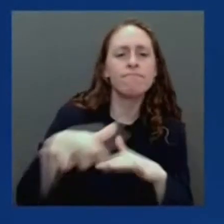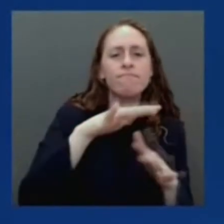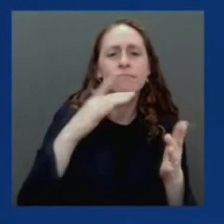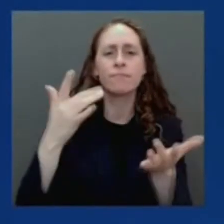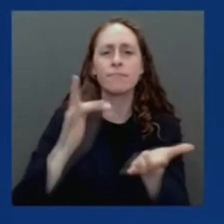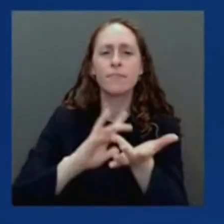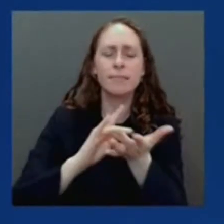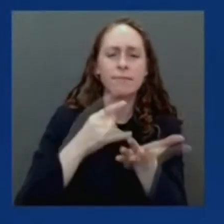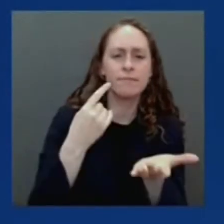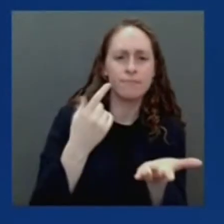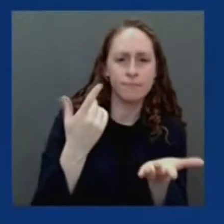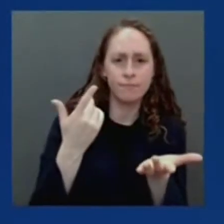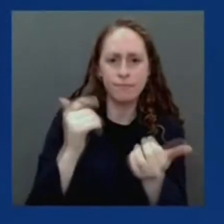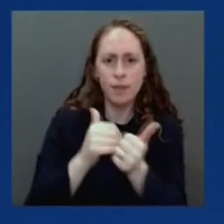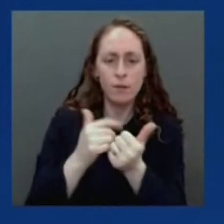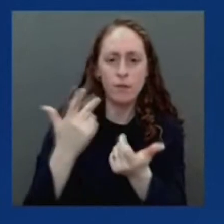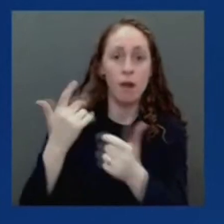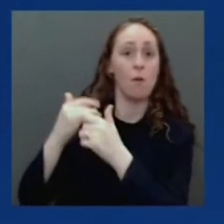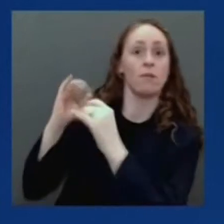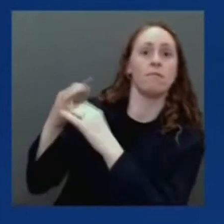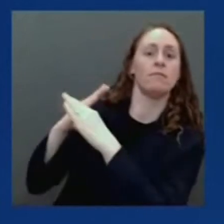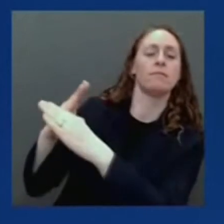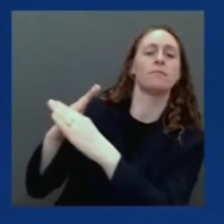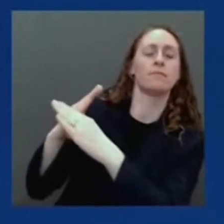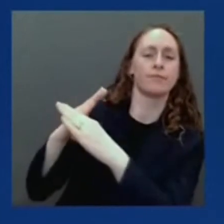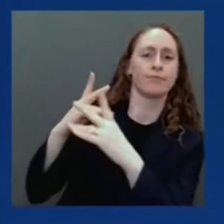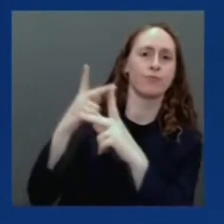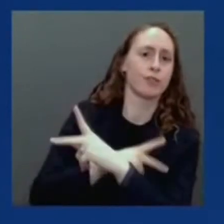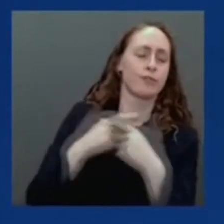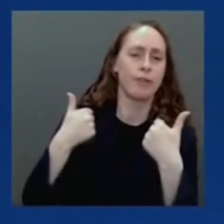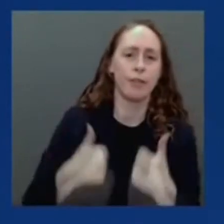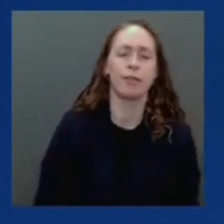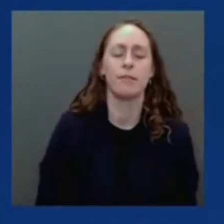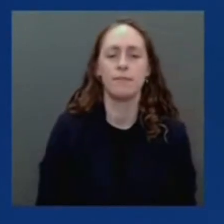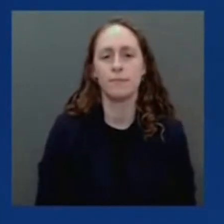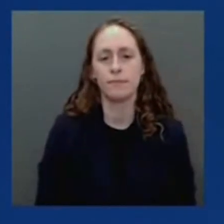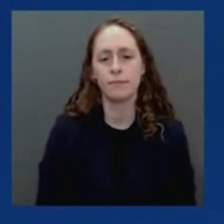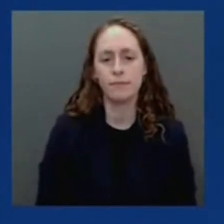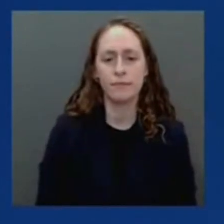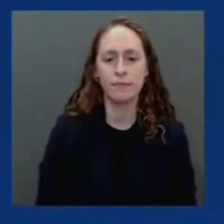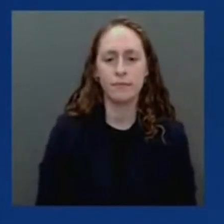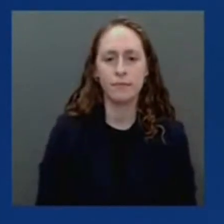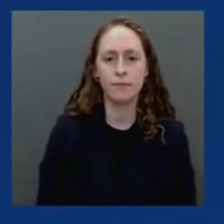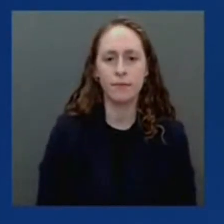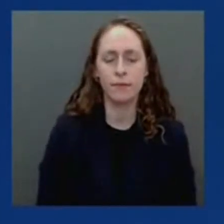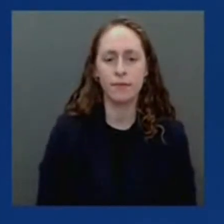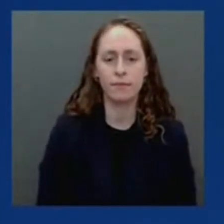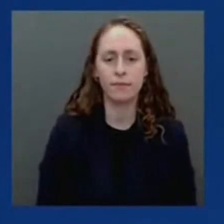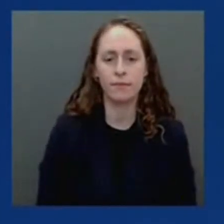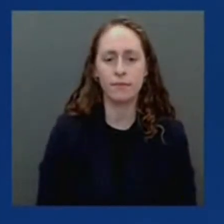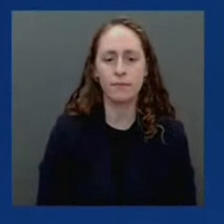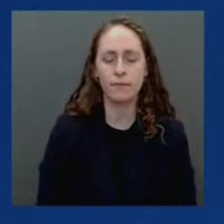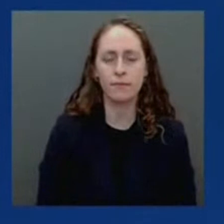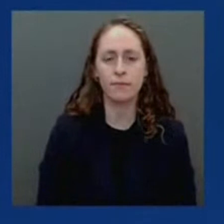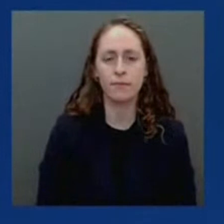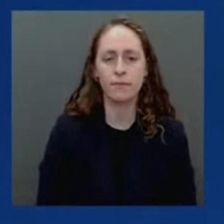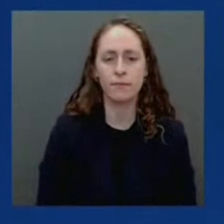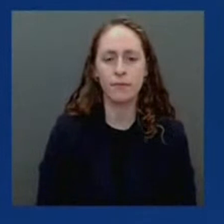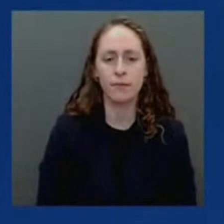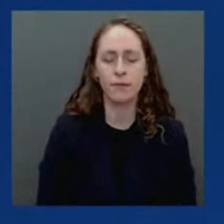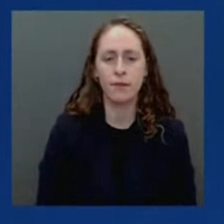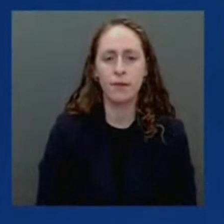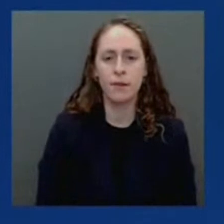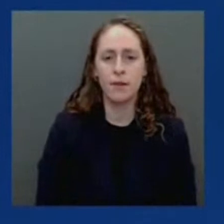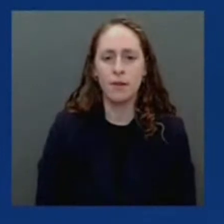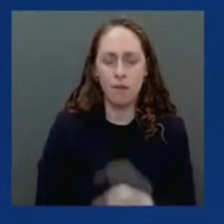Let's go to Jeff Mason at Reuters. Thank you. My question is about